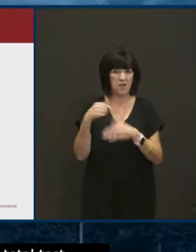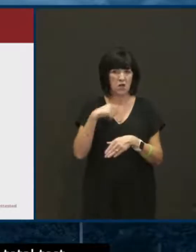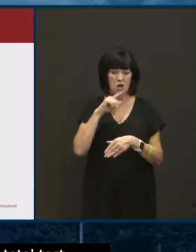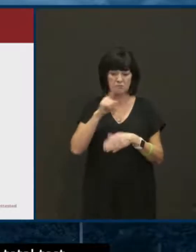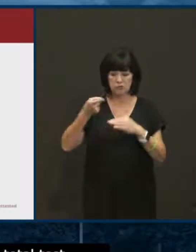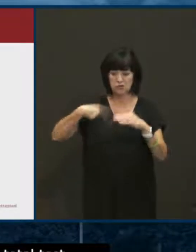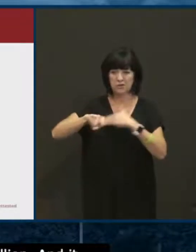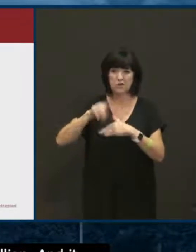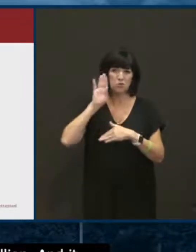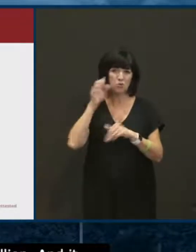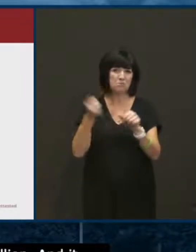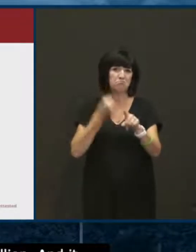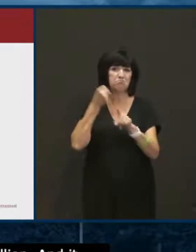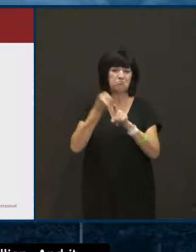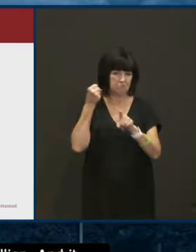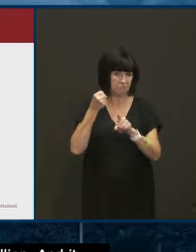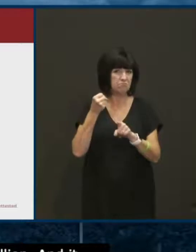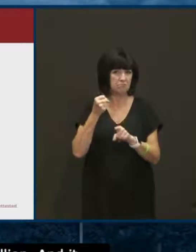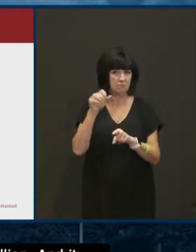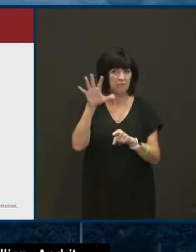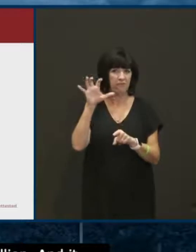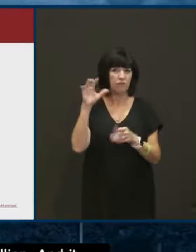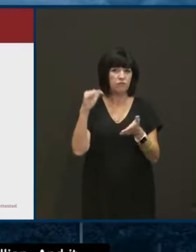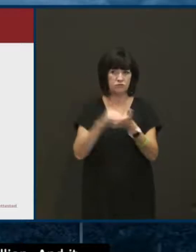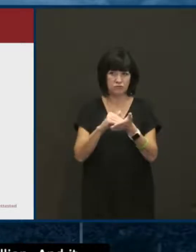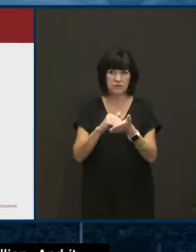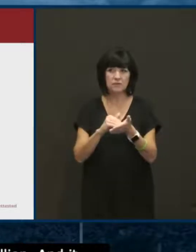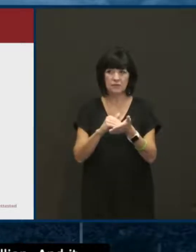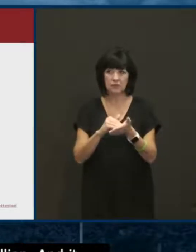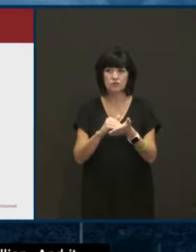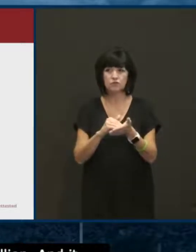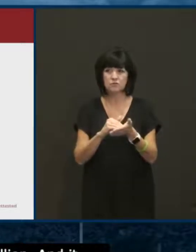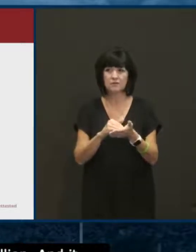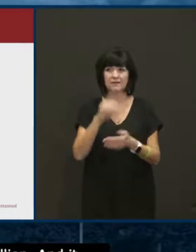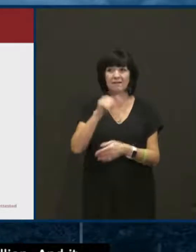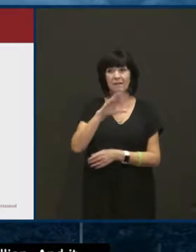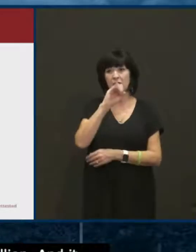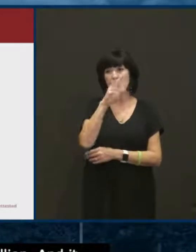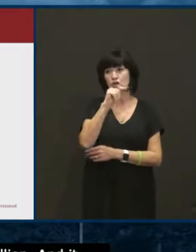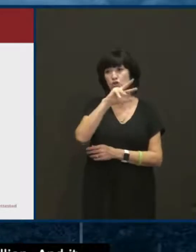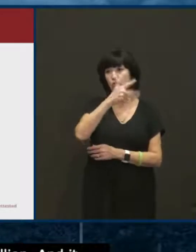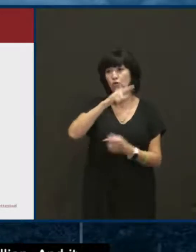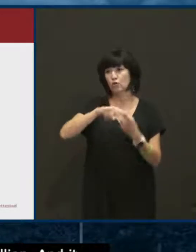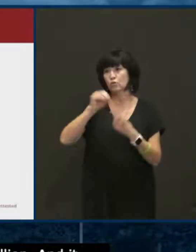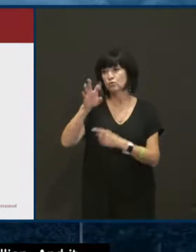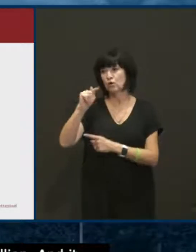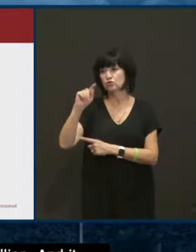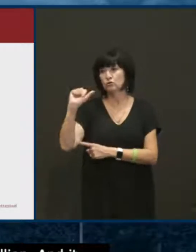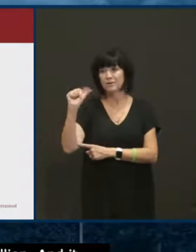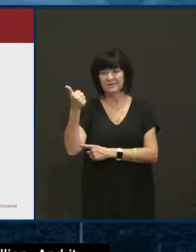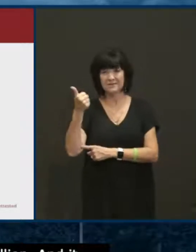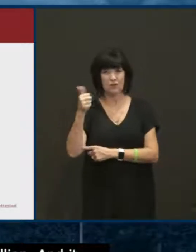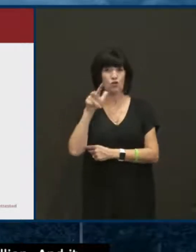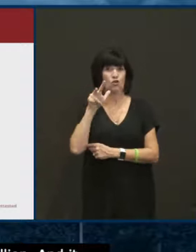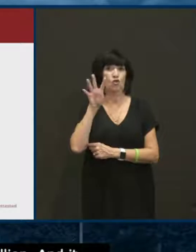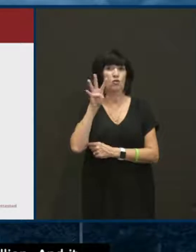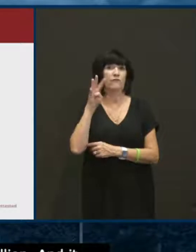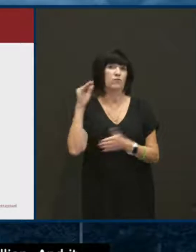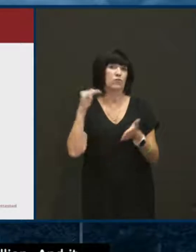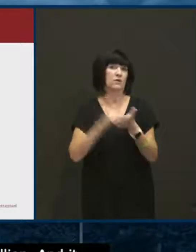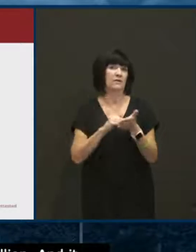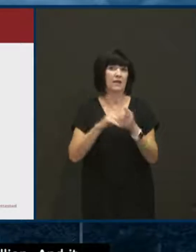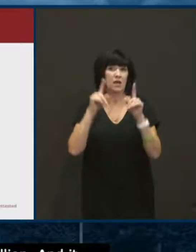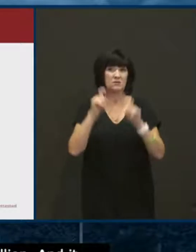week. In the last week, October 3rd through the 10th, 34,000 tests. So if you think we had about a number of about 15